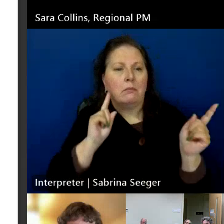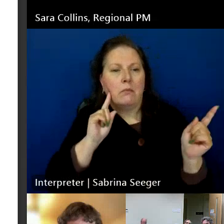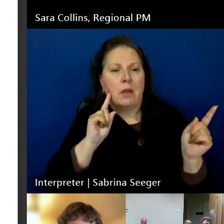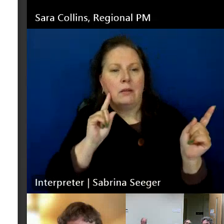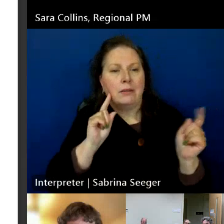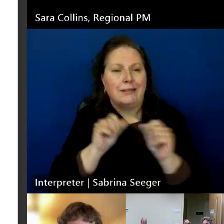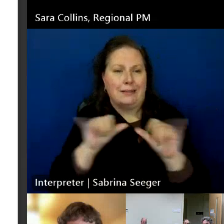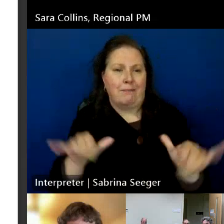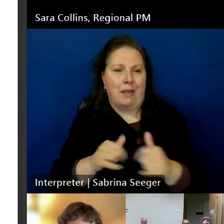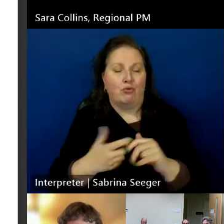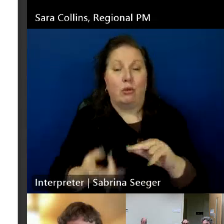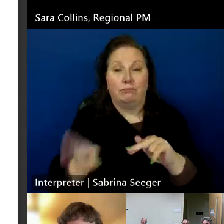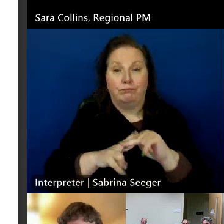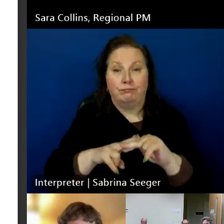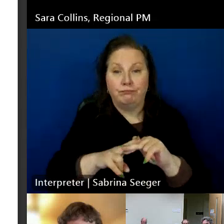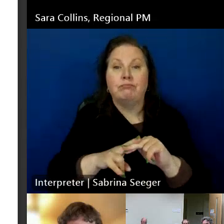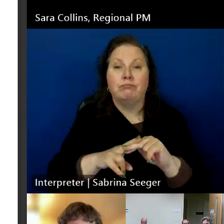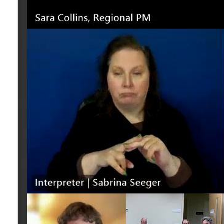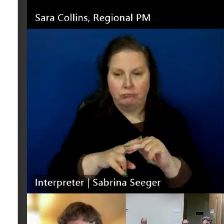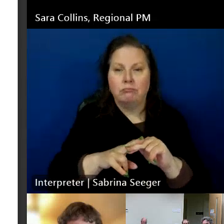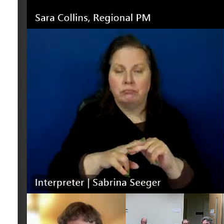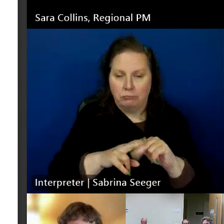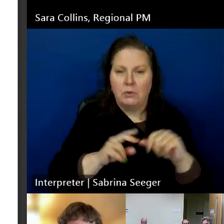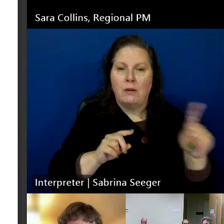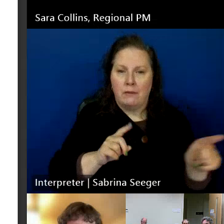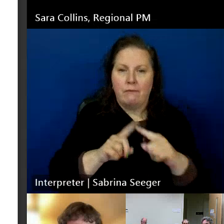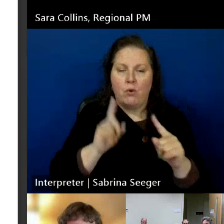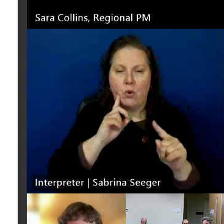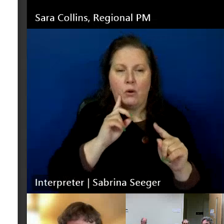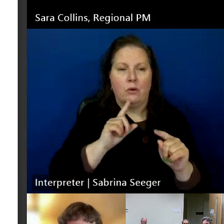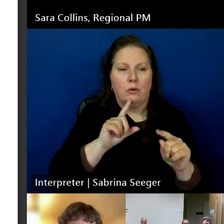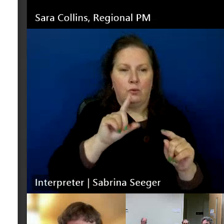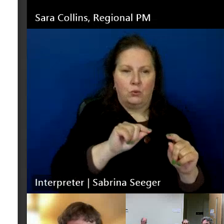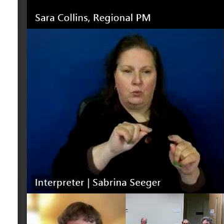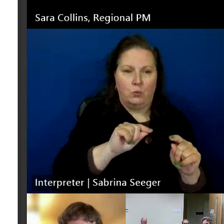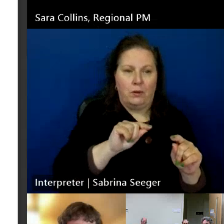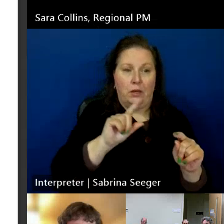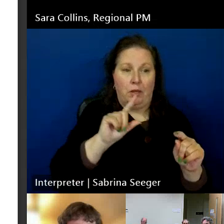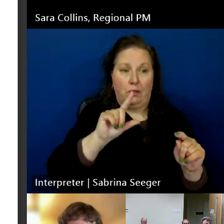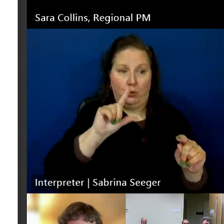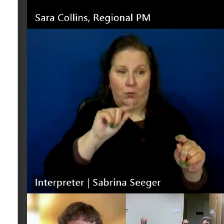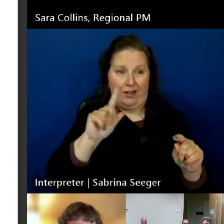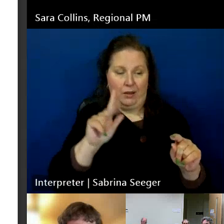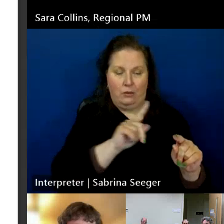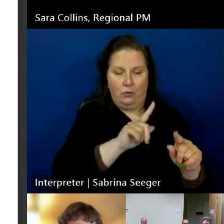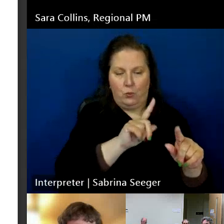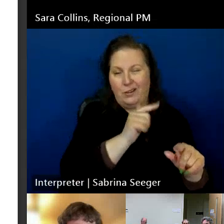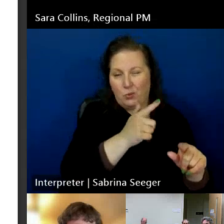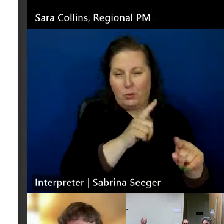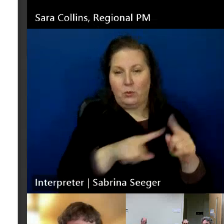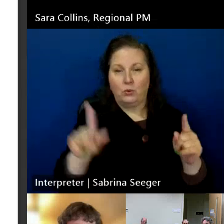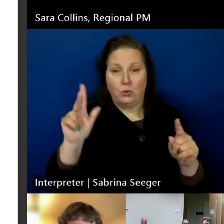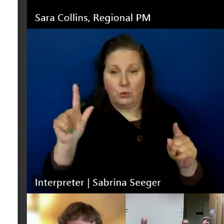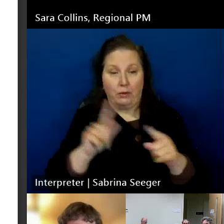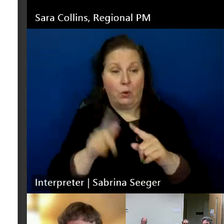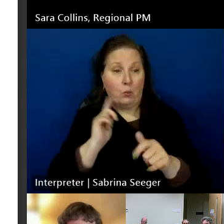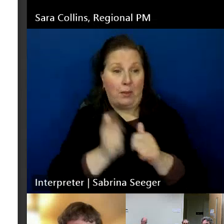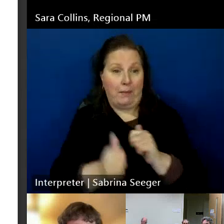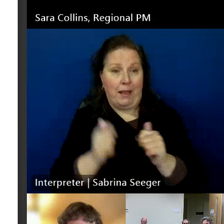doubled between 2021 and 2023. Vermont is on track to pass all on-grid premises by 2029